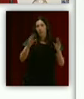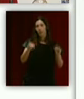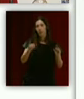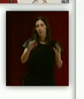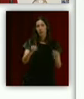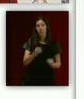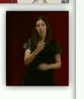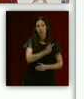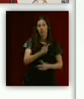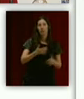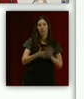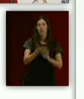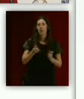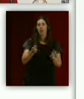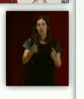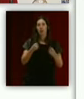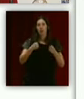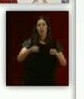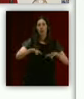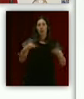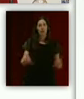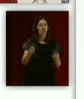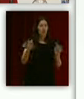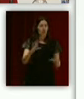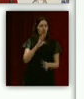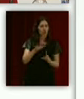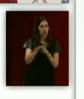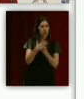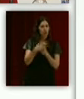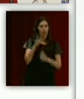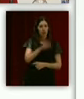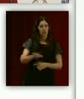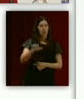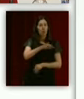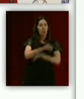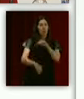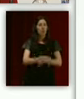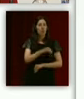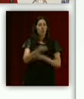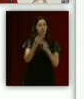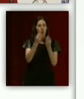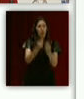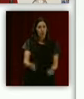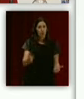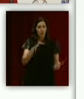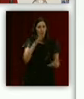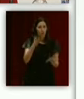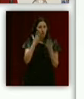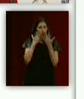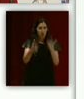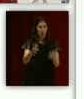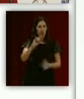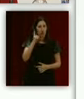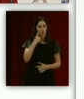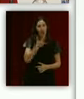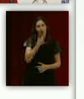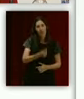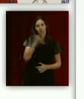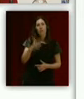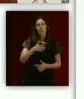many times the TV flashes. In this case, instead of intensification, as we did in the case